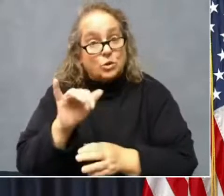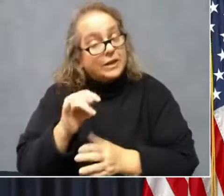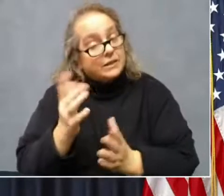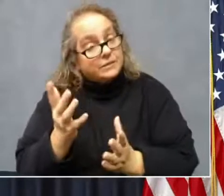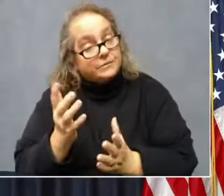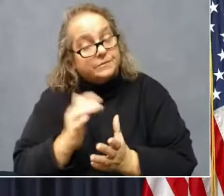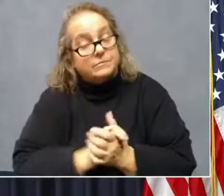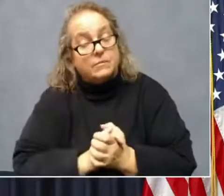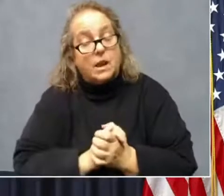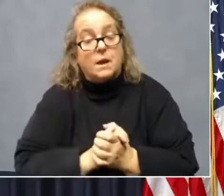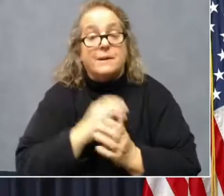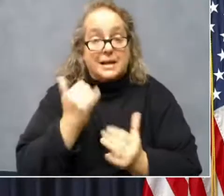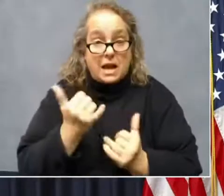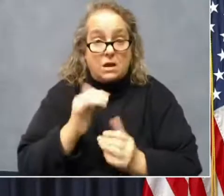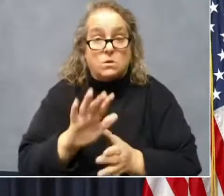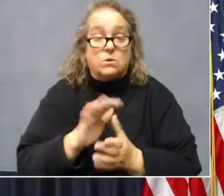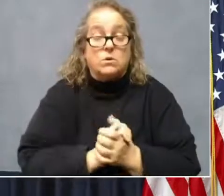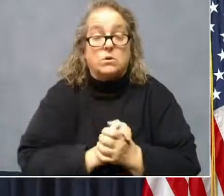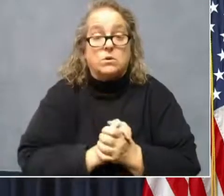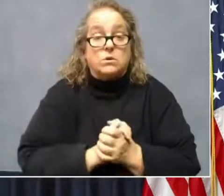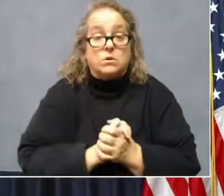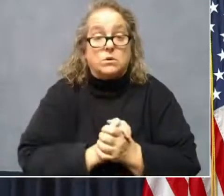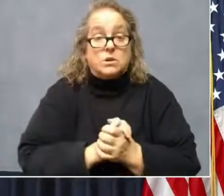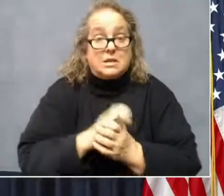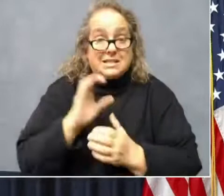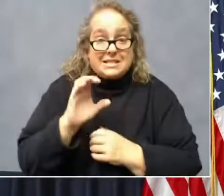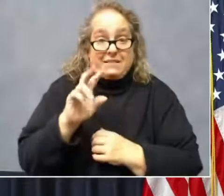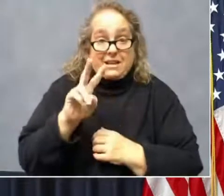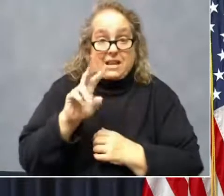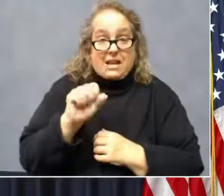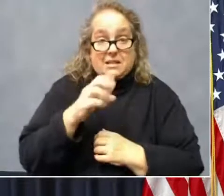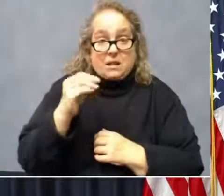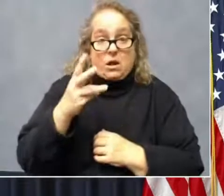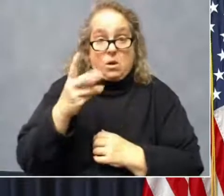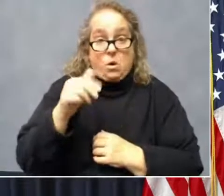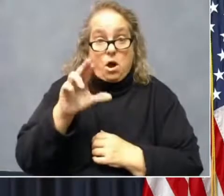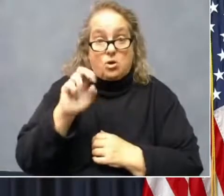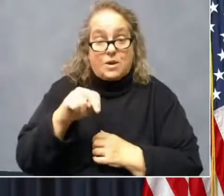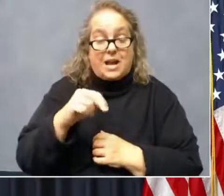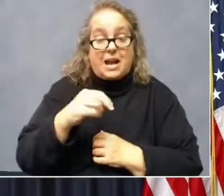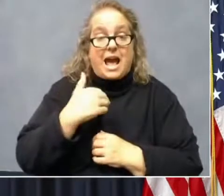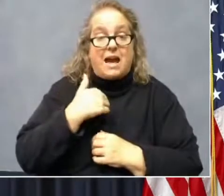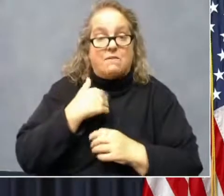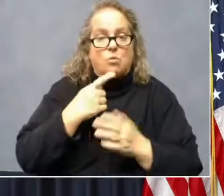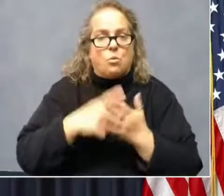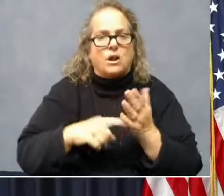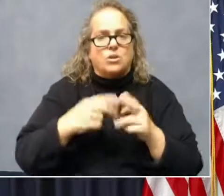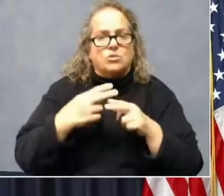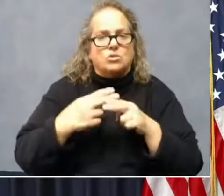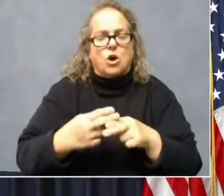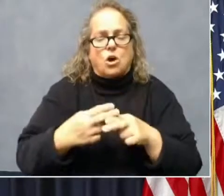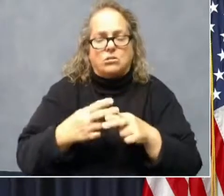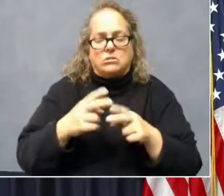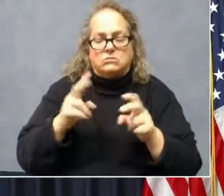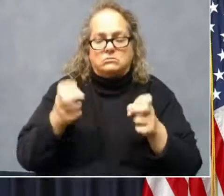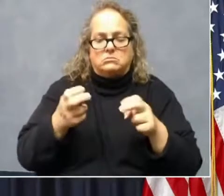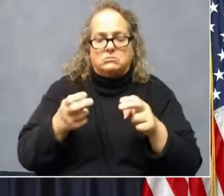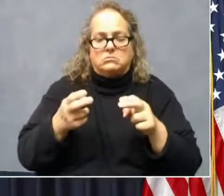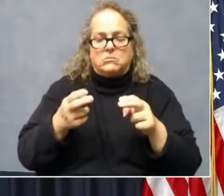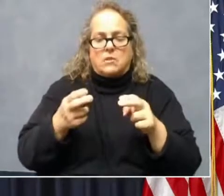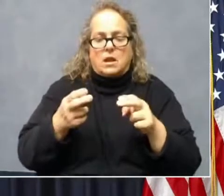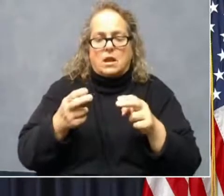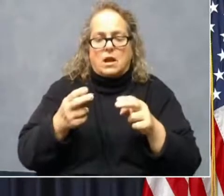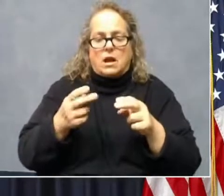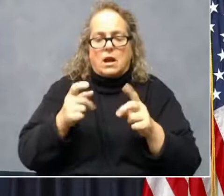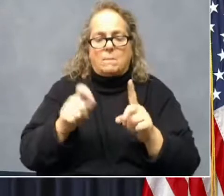and Walgreens has a ramp-up period that is a week to 2. We hope it's less than 2 from